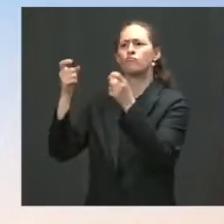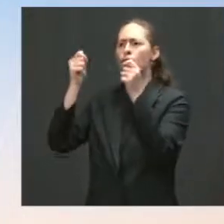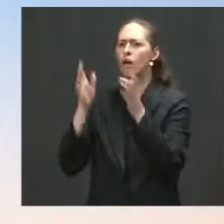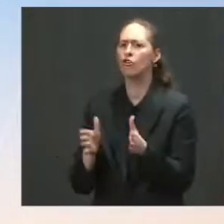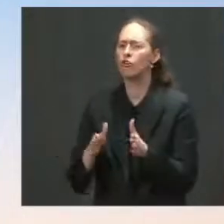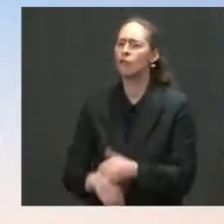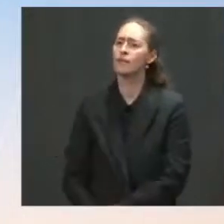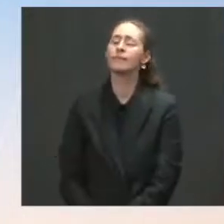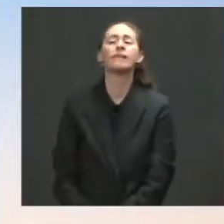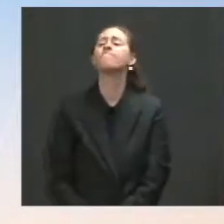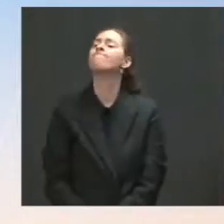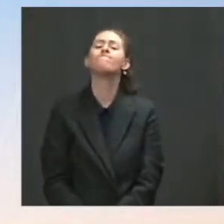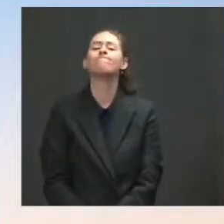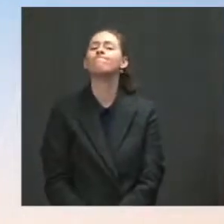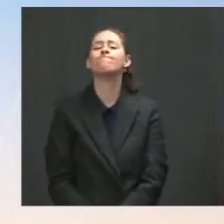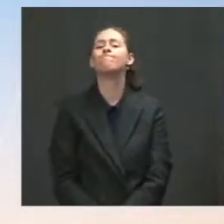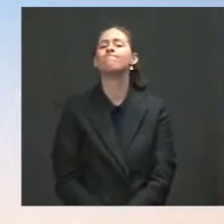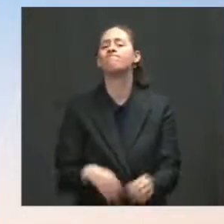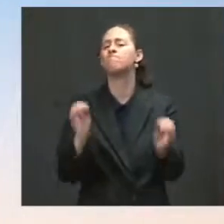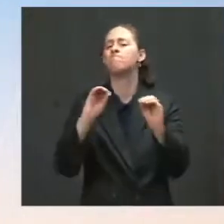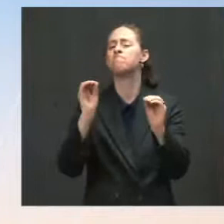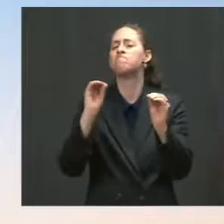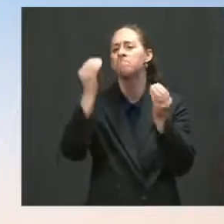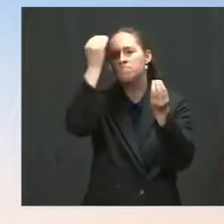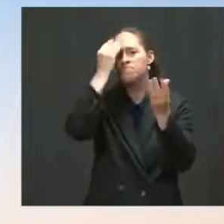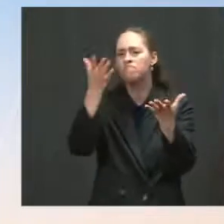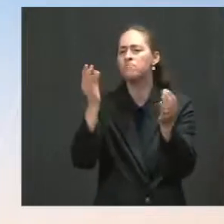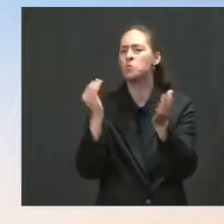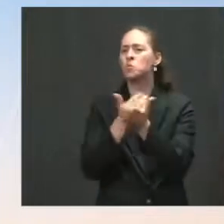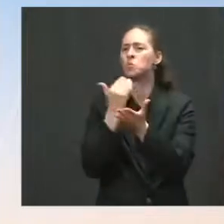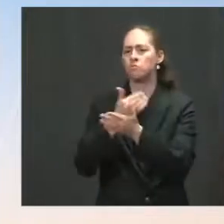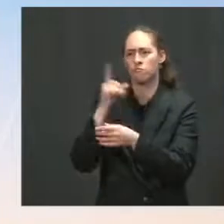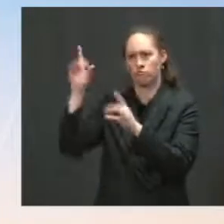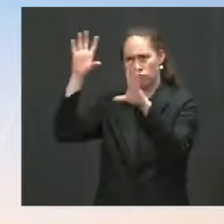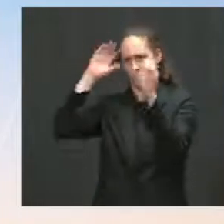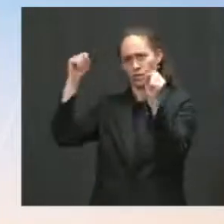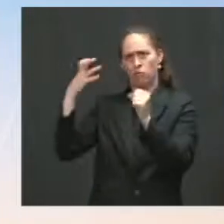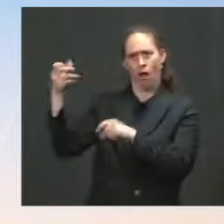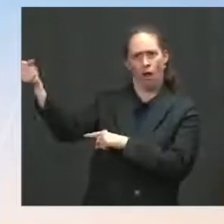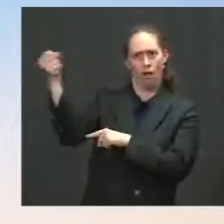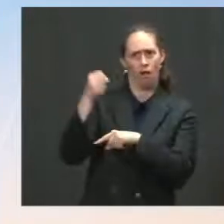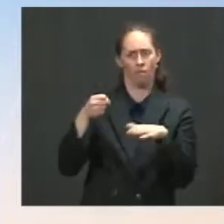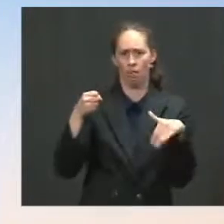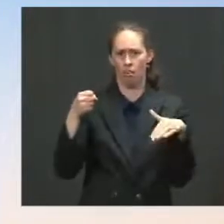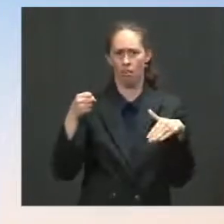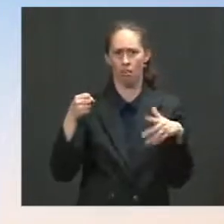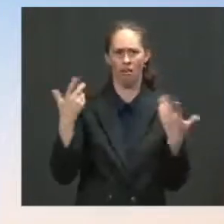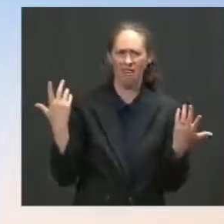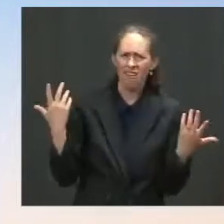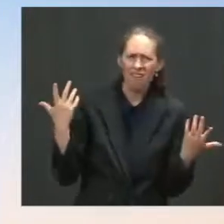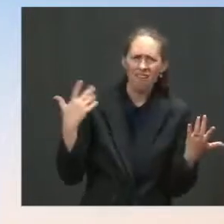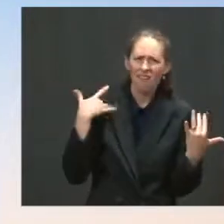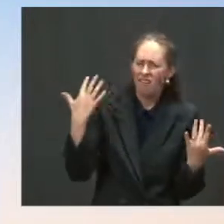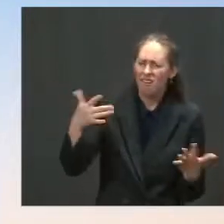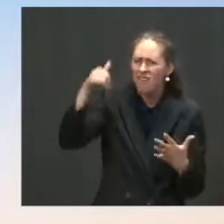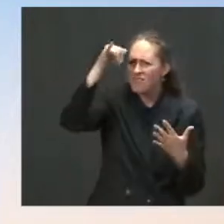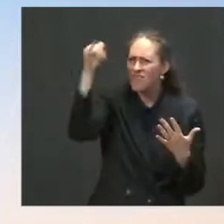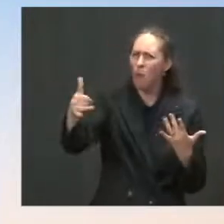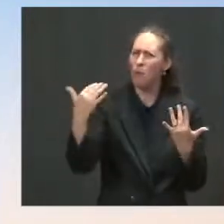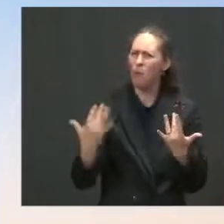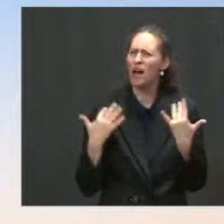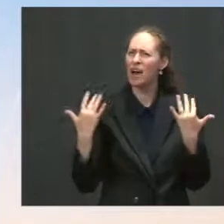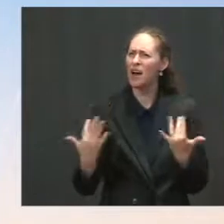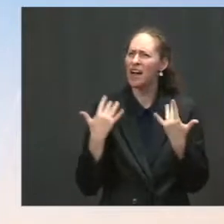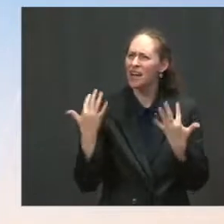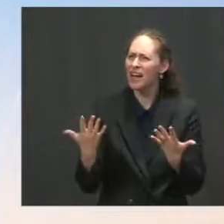pick in place and wants to nominate the right person, but I don't have an update on the timeline for that. What's taking so long? He's not going to get it. He's not going to expedite